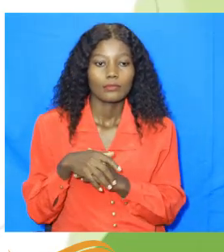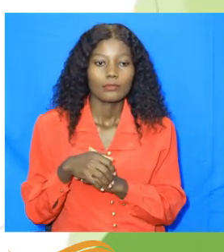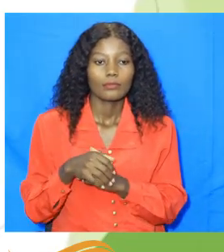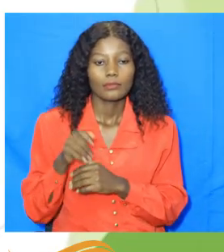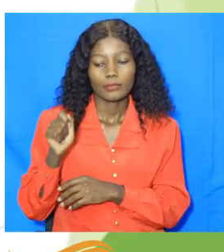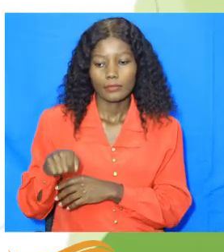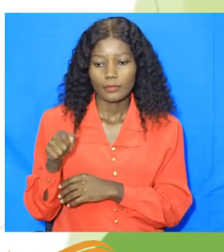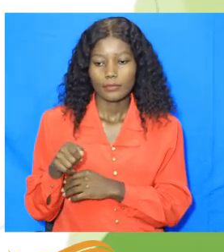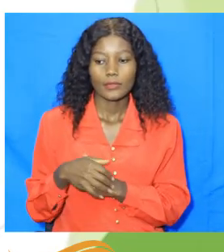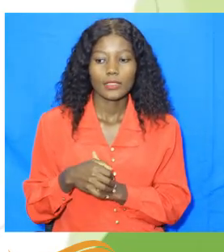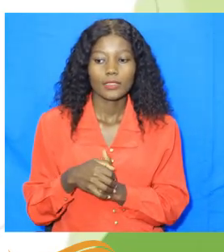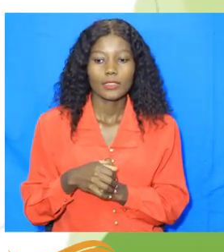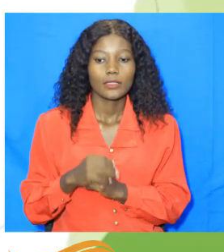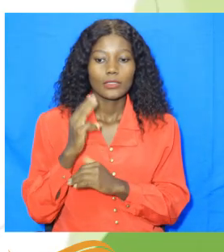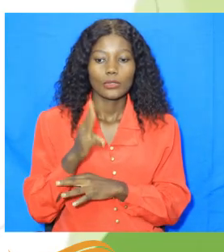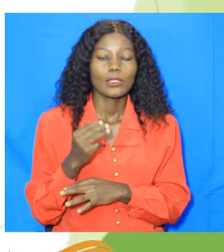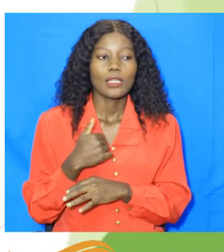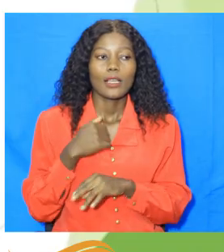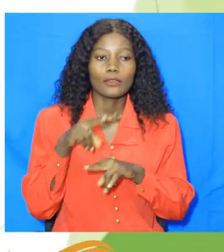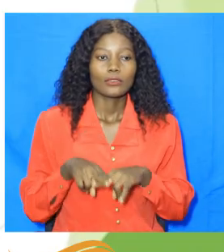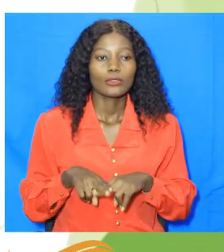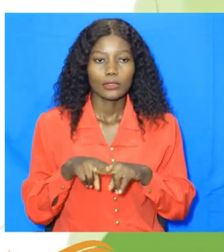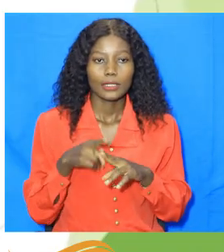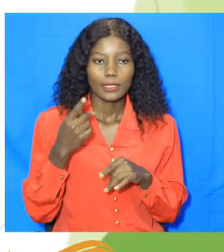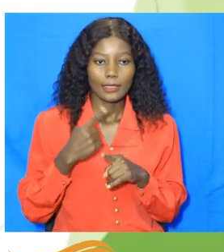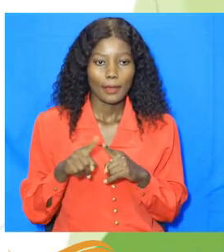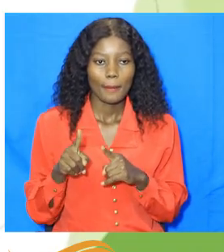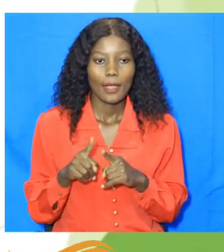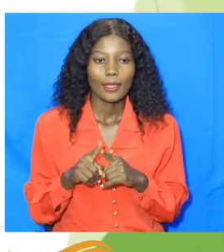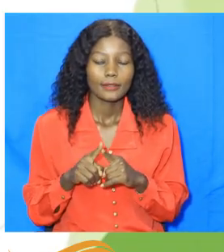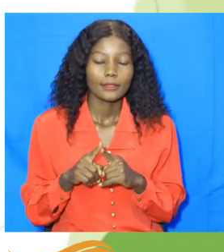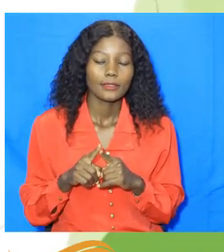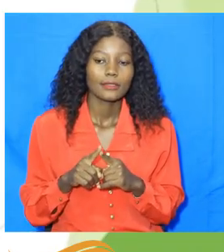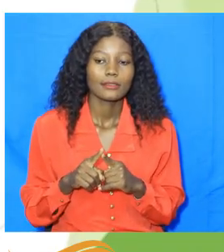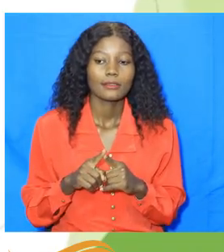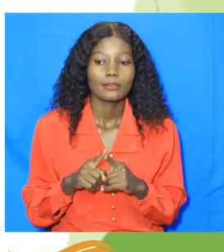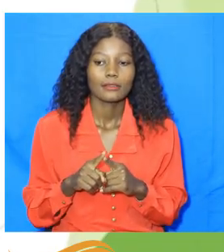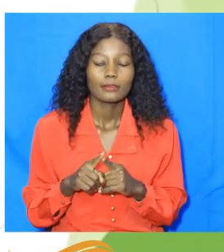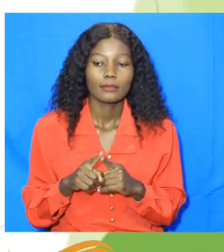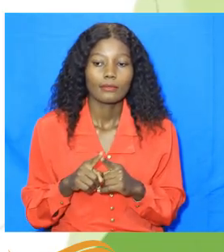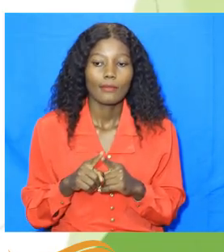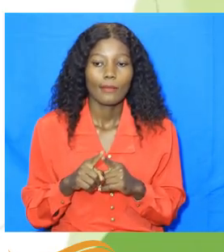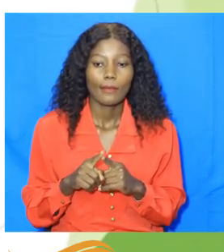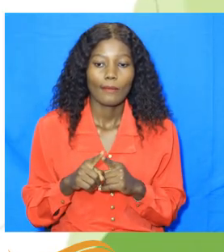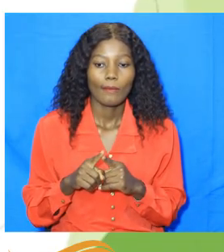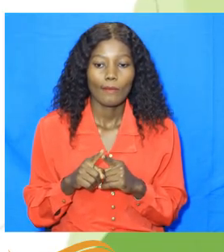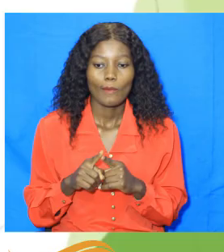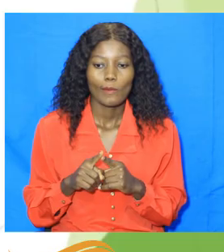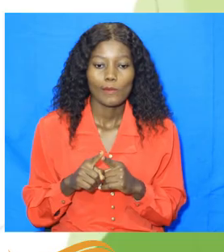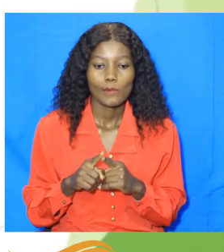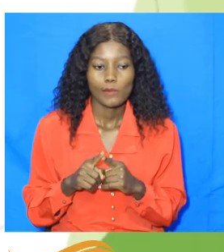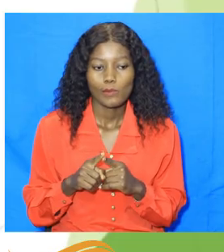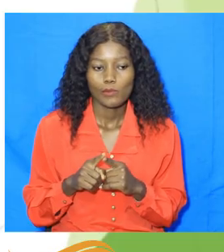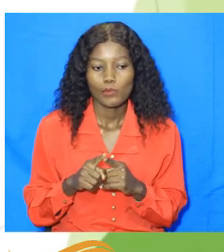The judge will have to sit, but uh, they are not